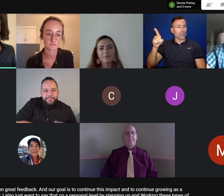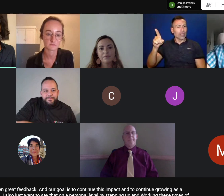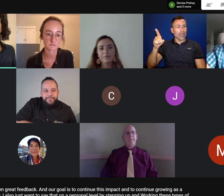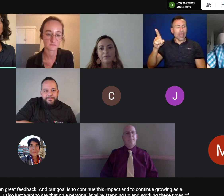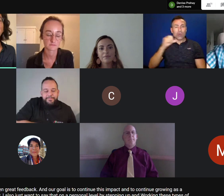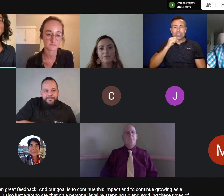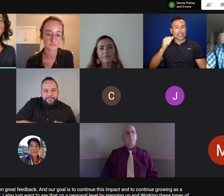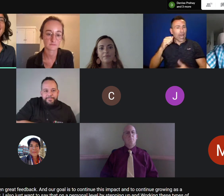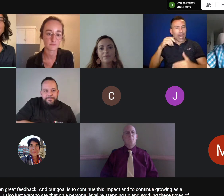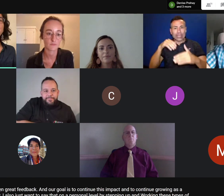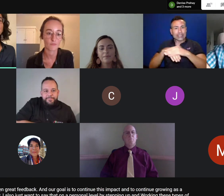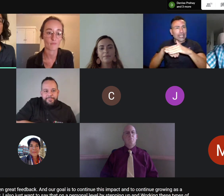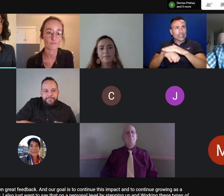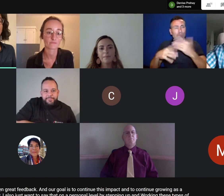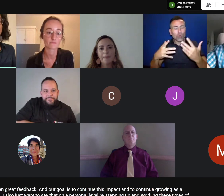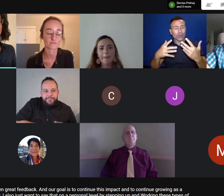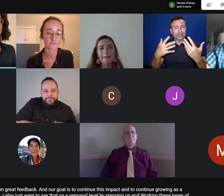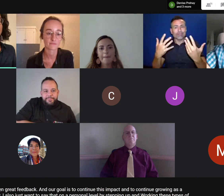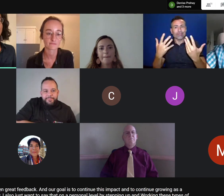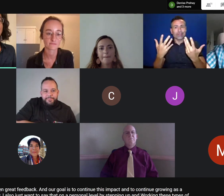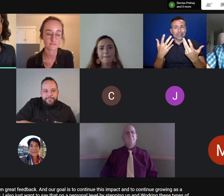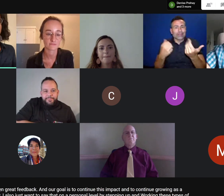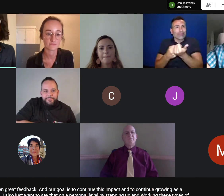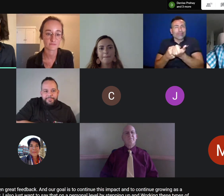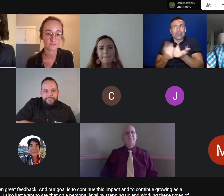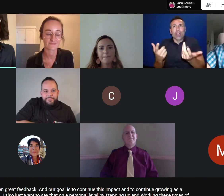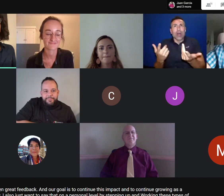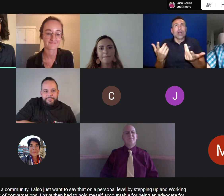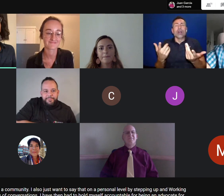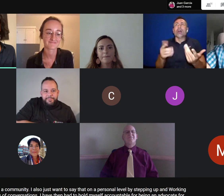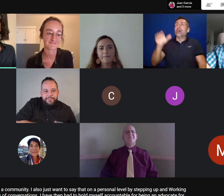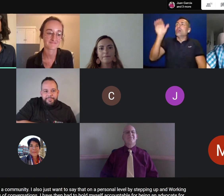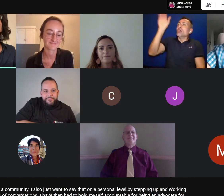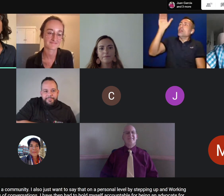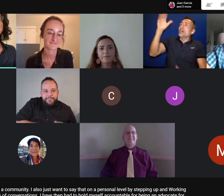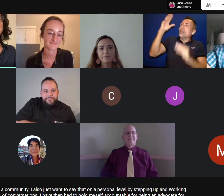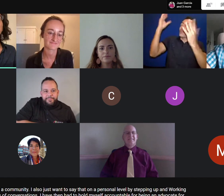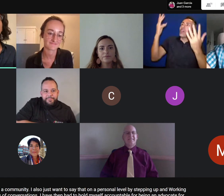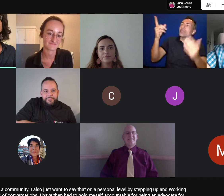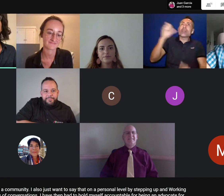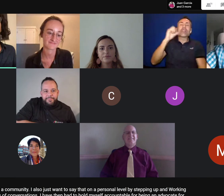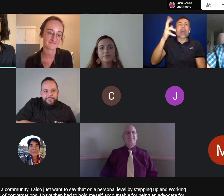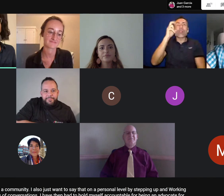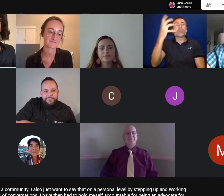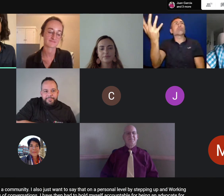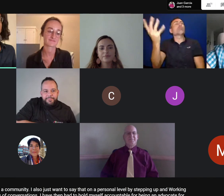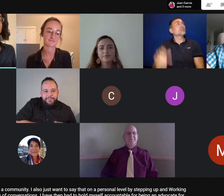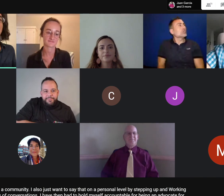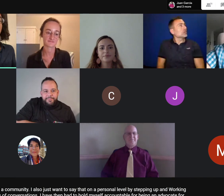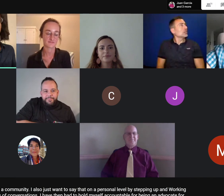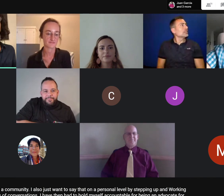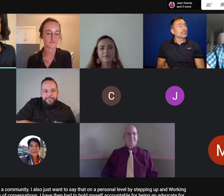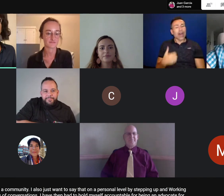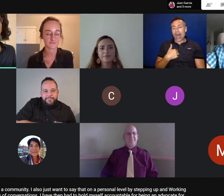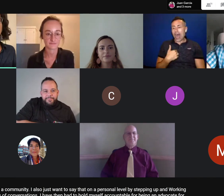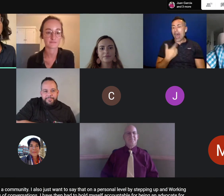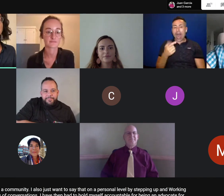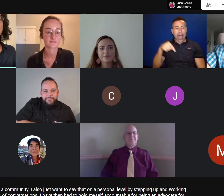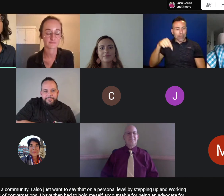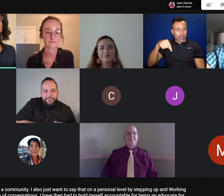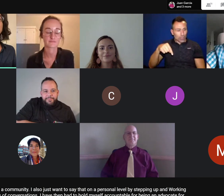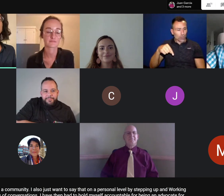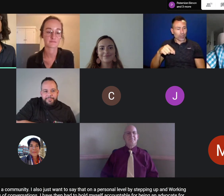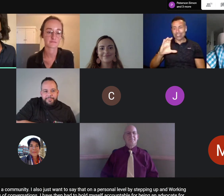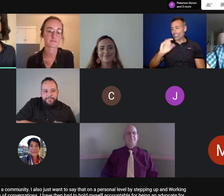push myself. Like, I'm doing Chicas Talk Disability. I cannot let up on this. I have to advocate, and I'm advocating at my